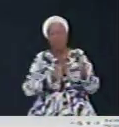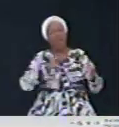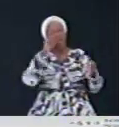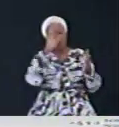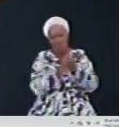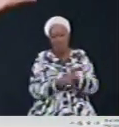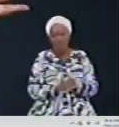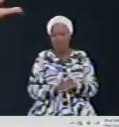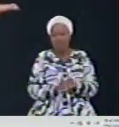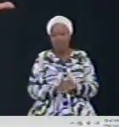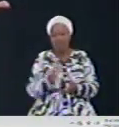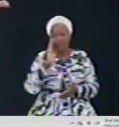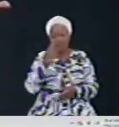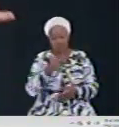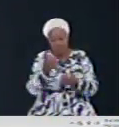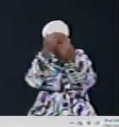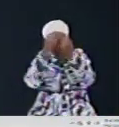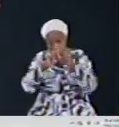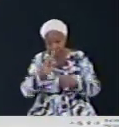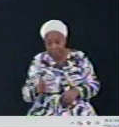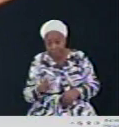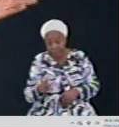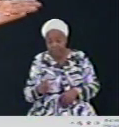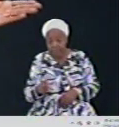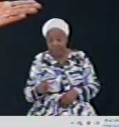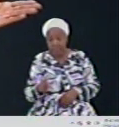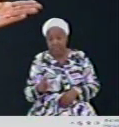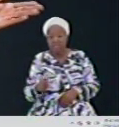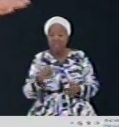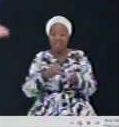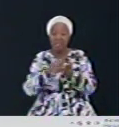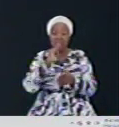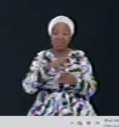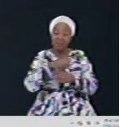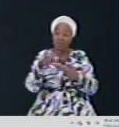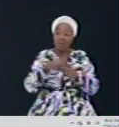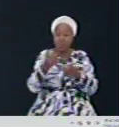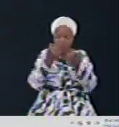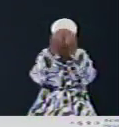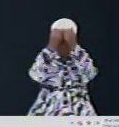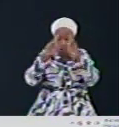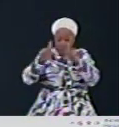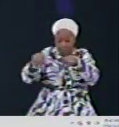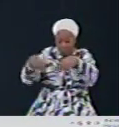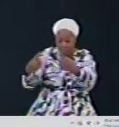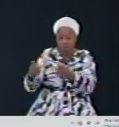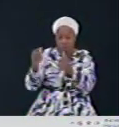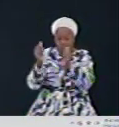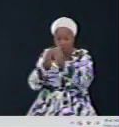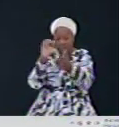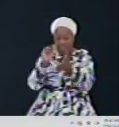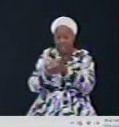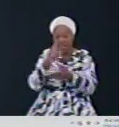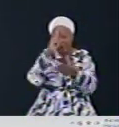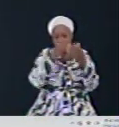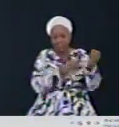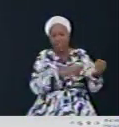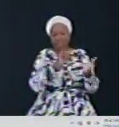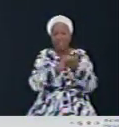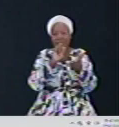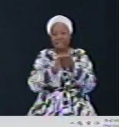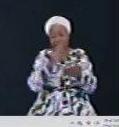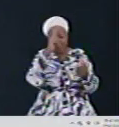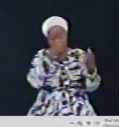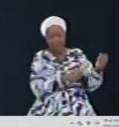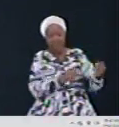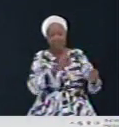I believe. Do you obey? It's when obedience goes along with that faith that faith